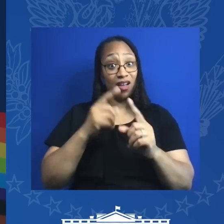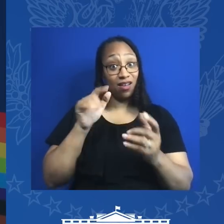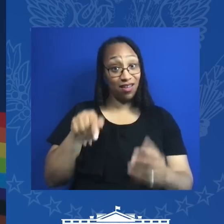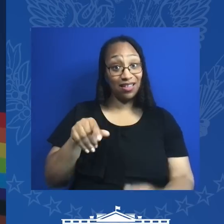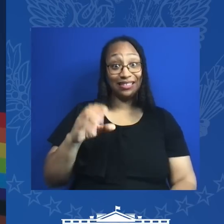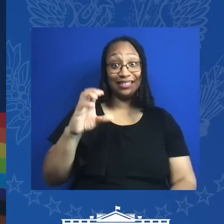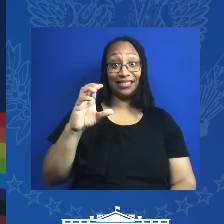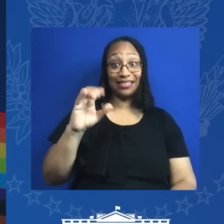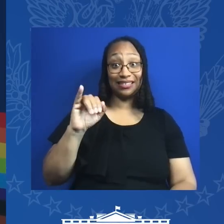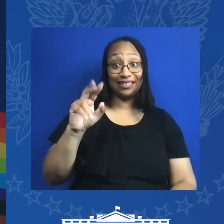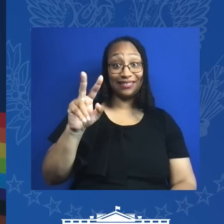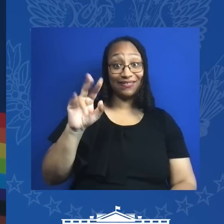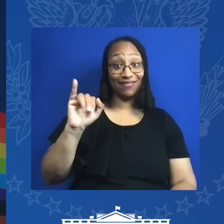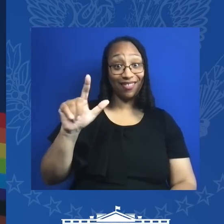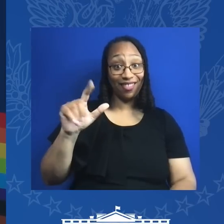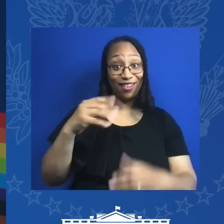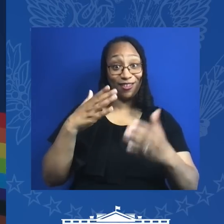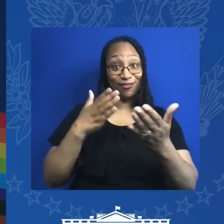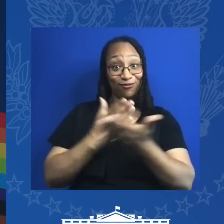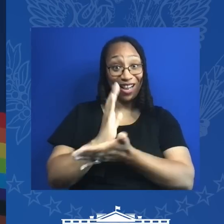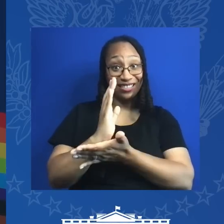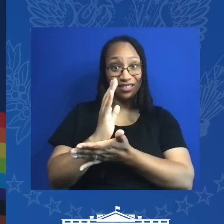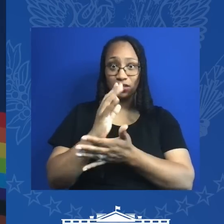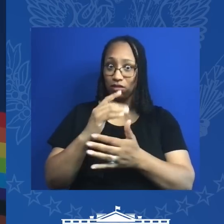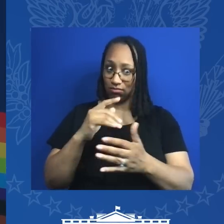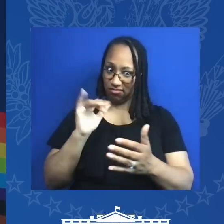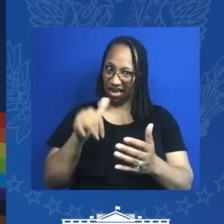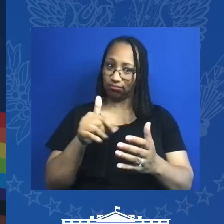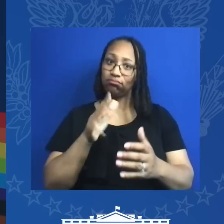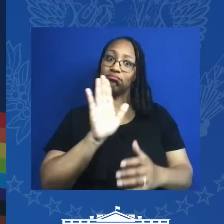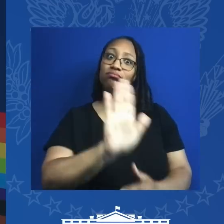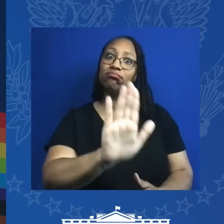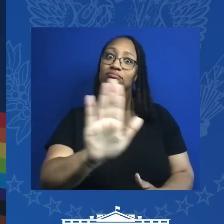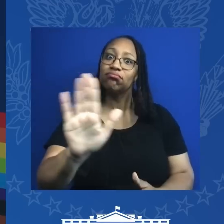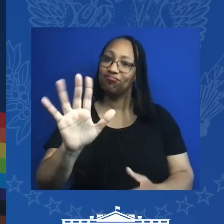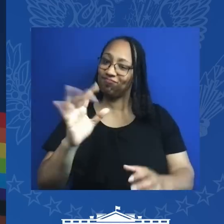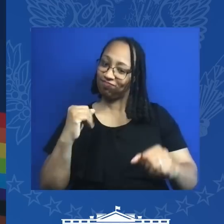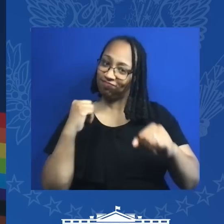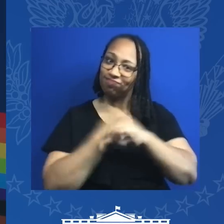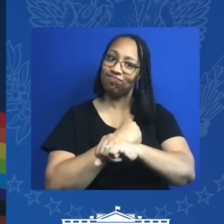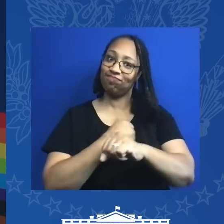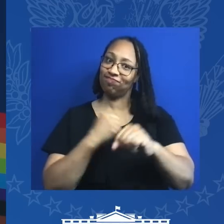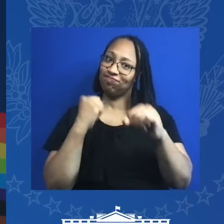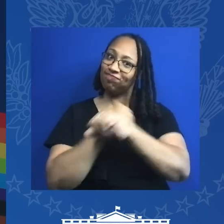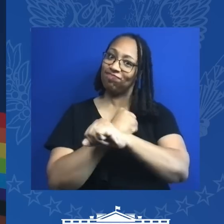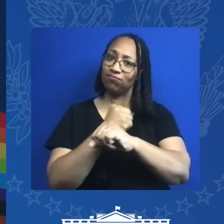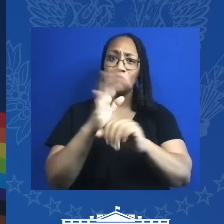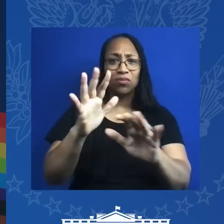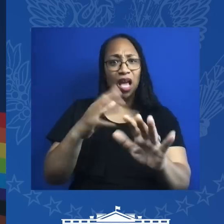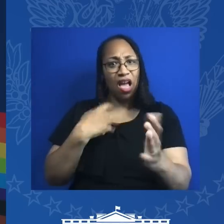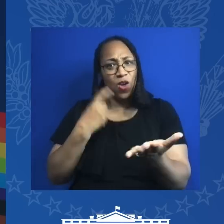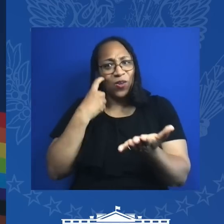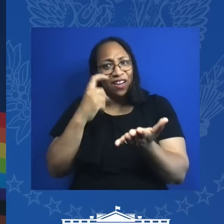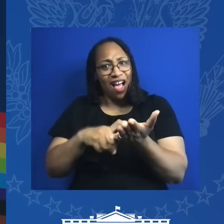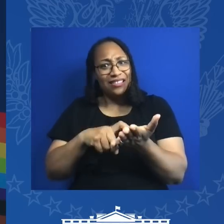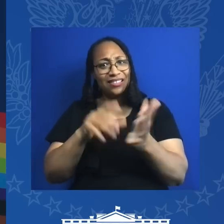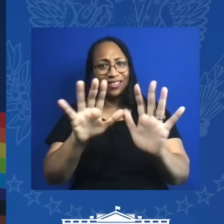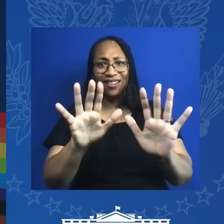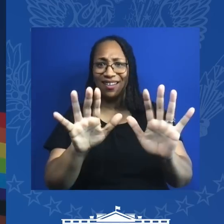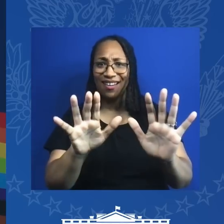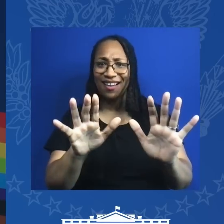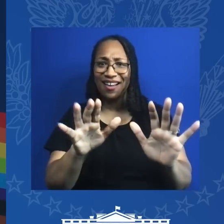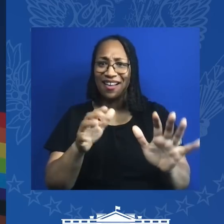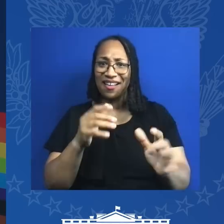For example, we're addressing how the growing threat to book bans may violate the federal civil rights laws when they